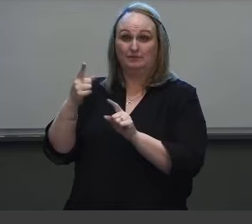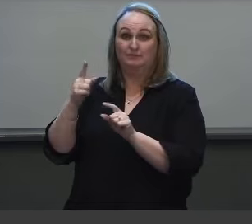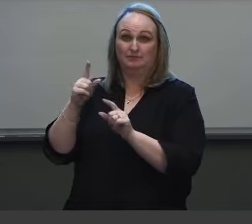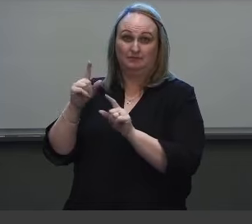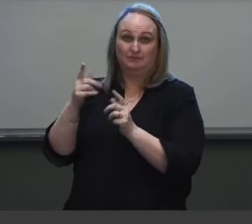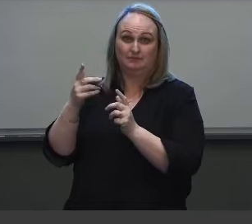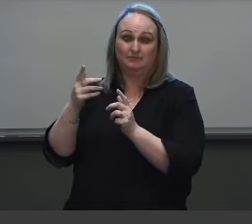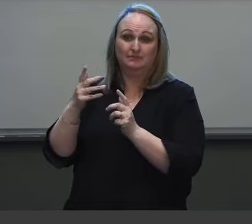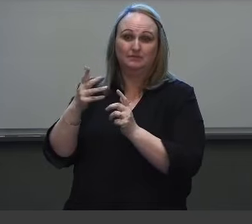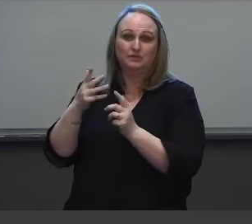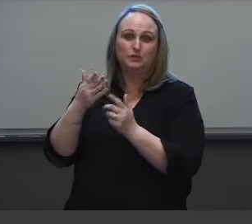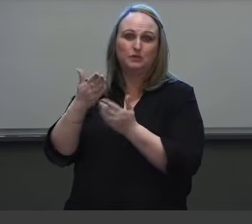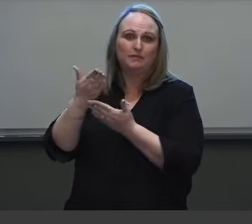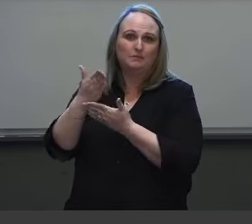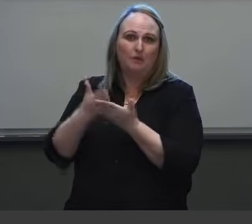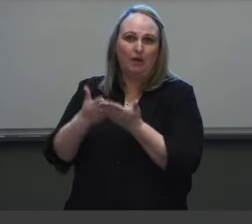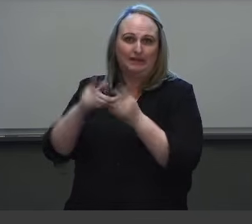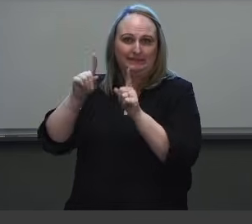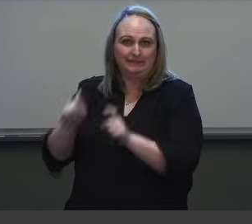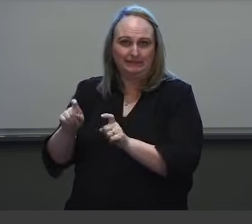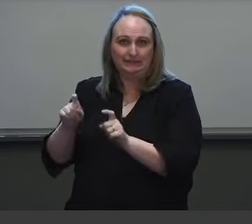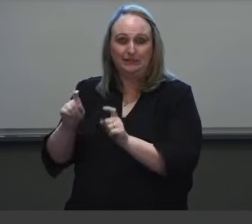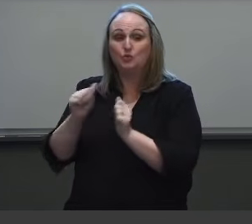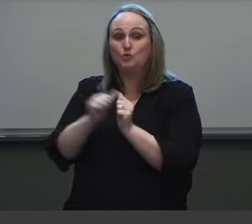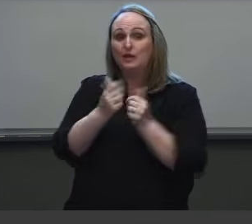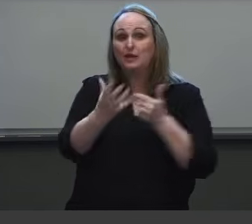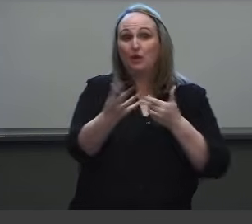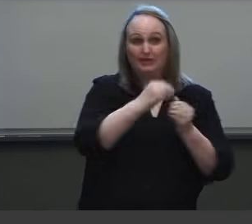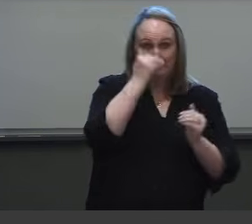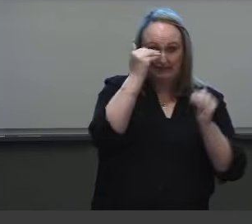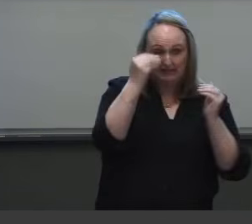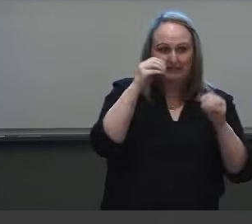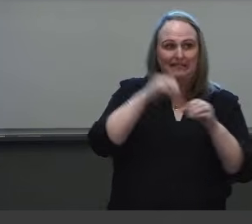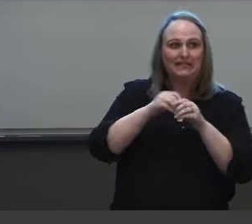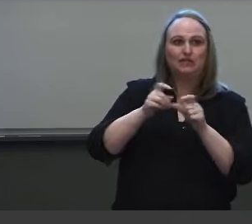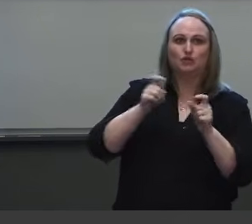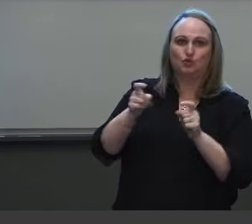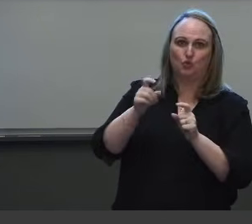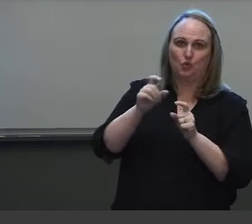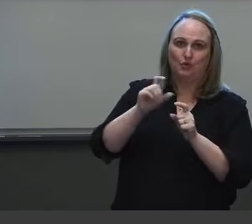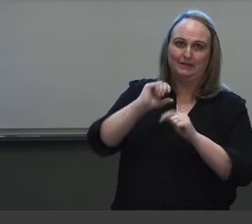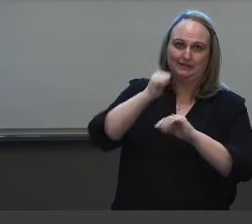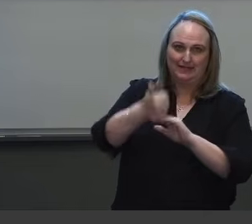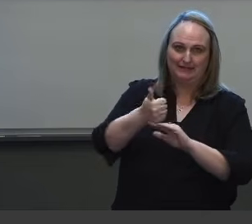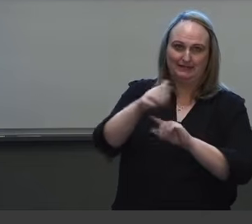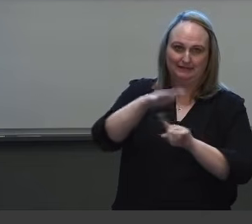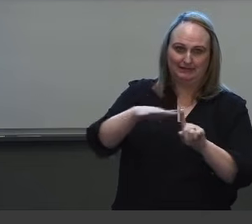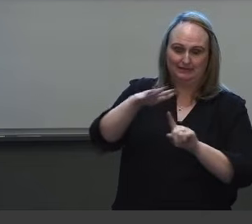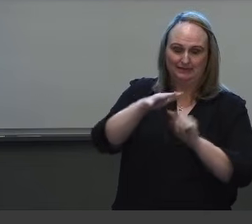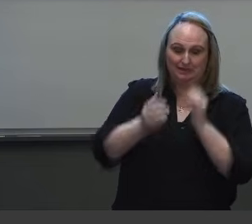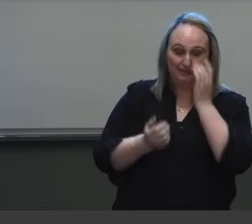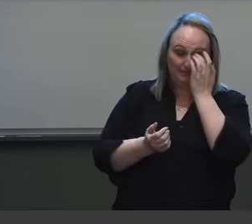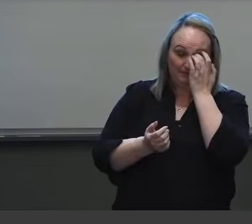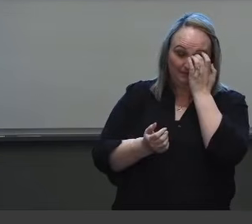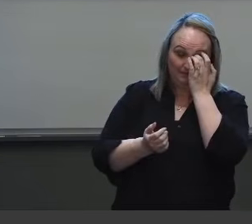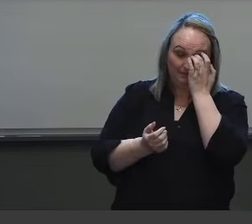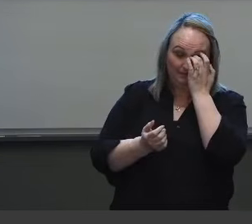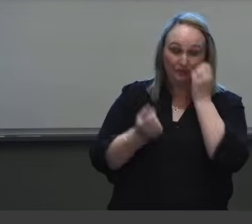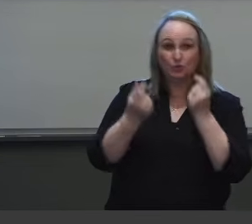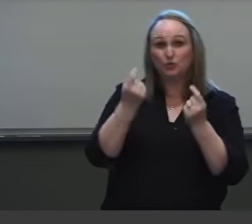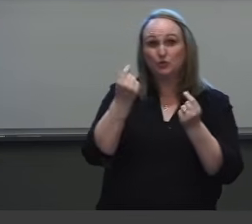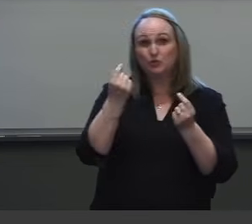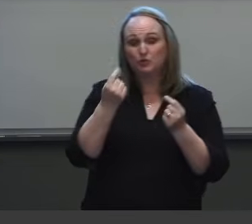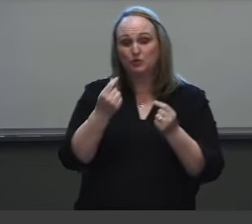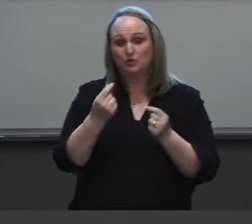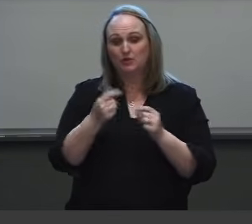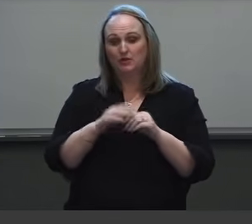system with autistic adults in a controlled setting. And so just so I can walk you through this table. So what we did is we